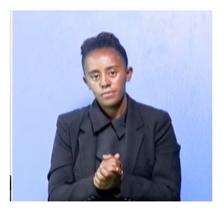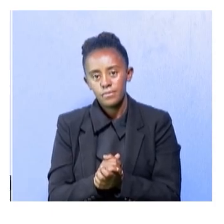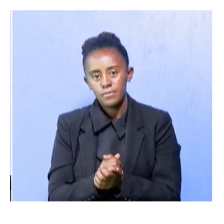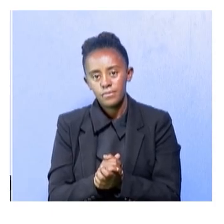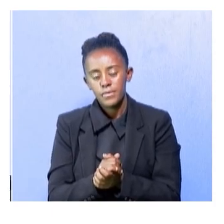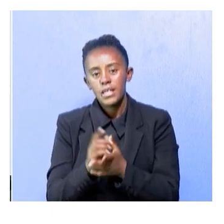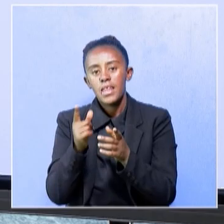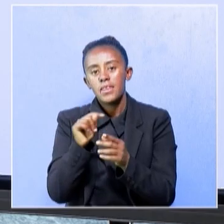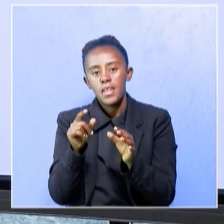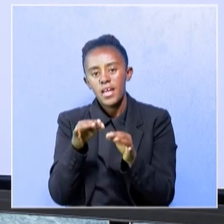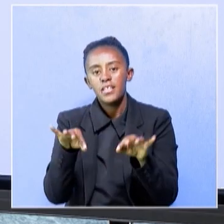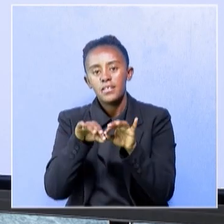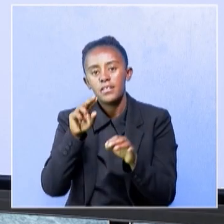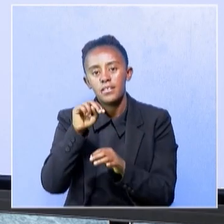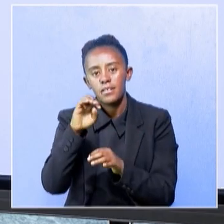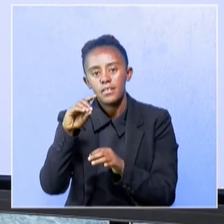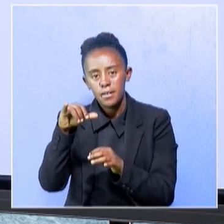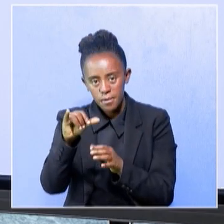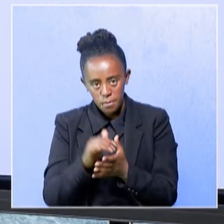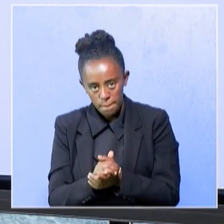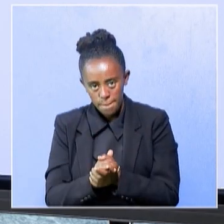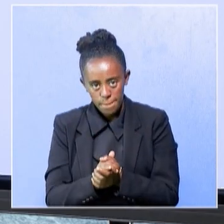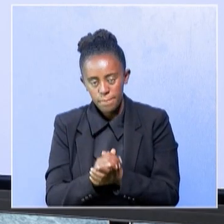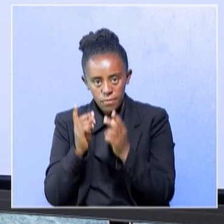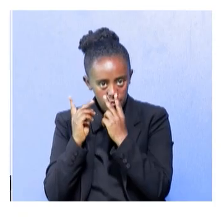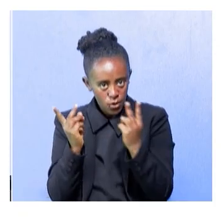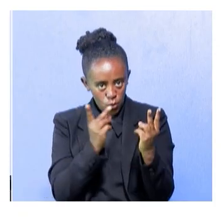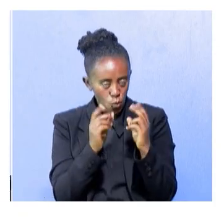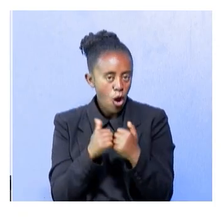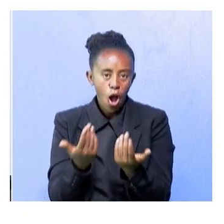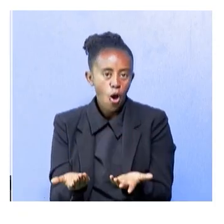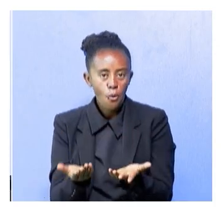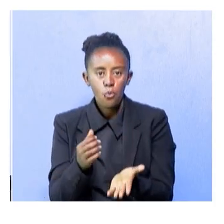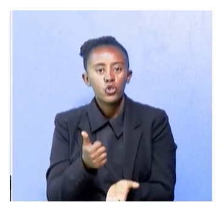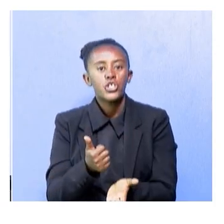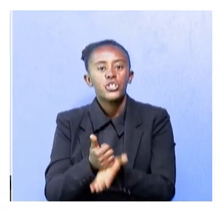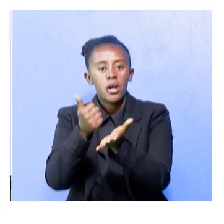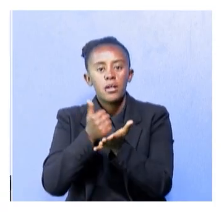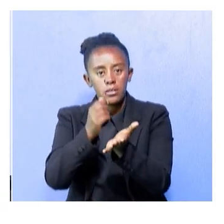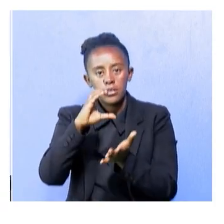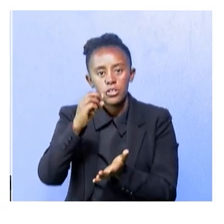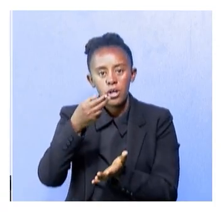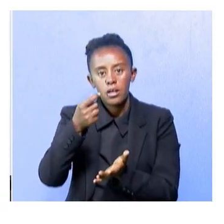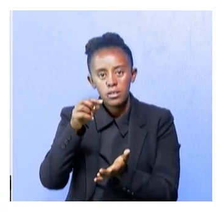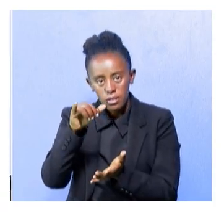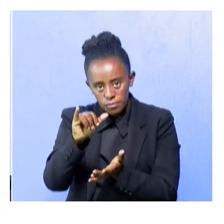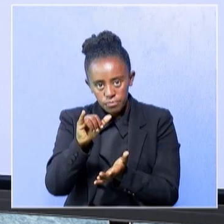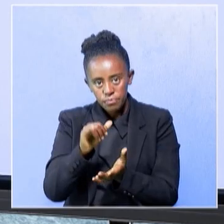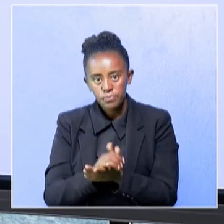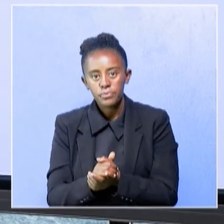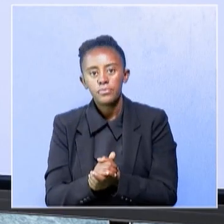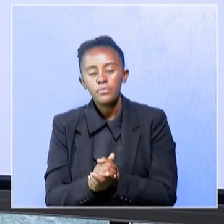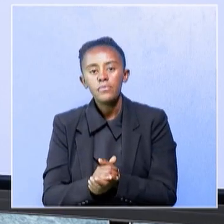The needy. Yeah. Look how charity is used here now. The charity